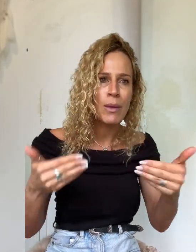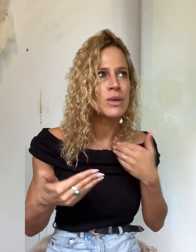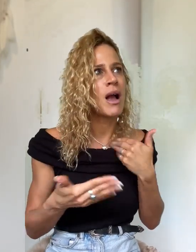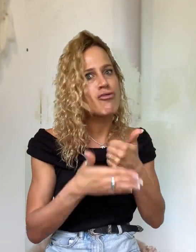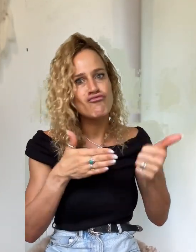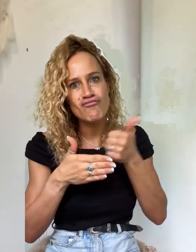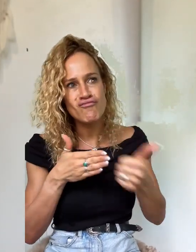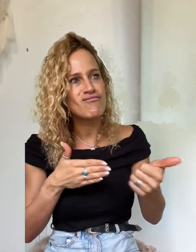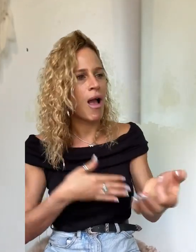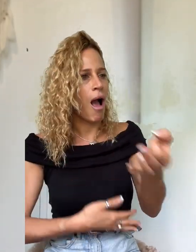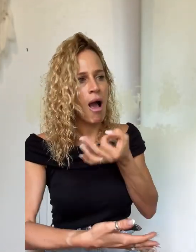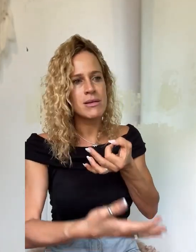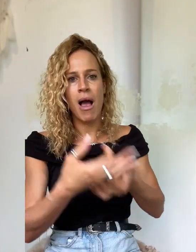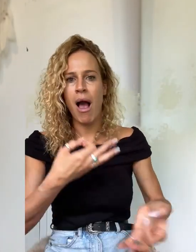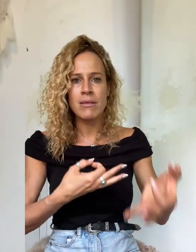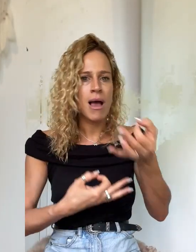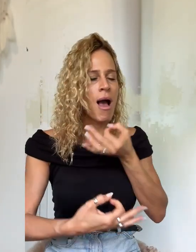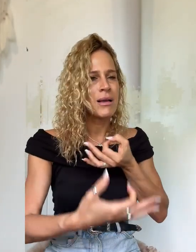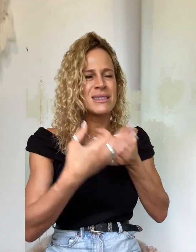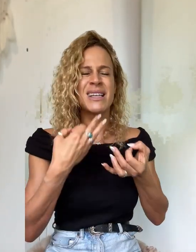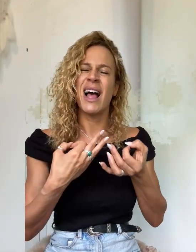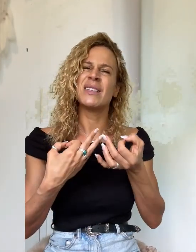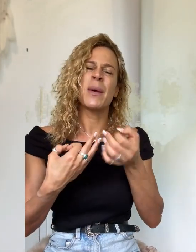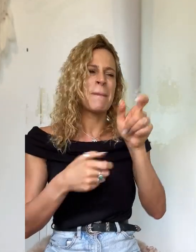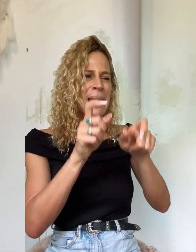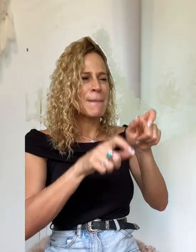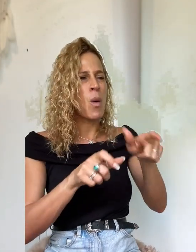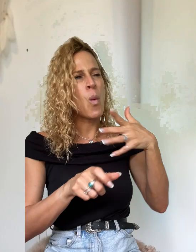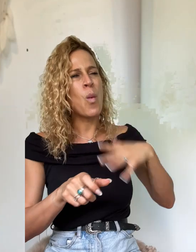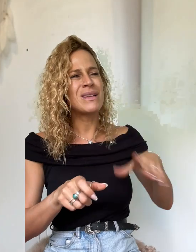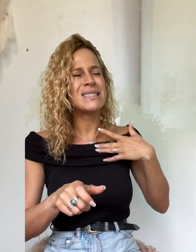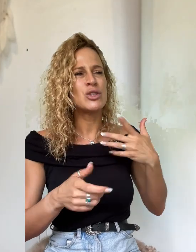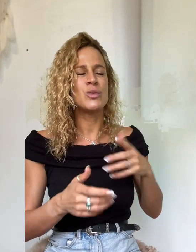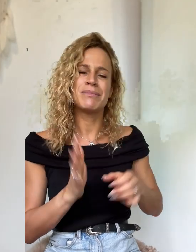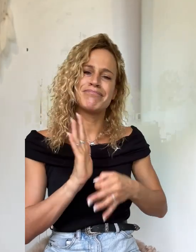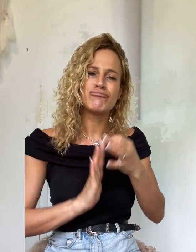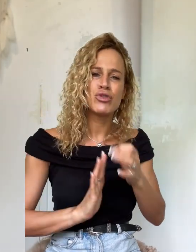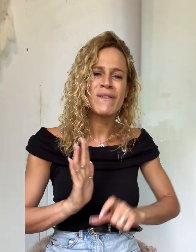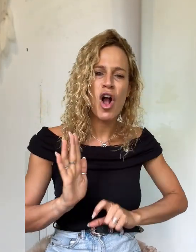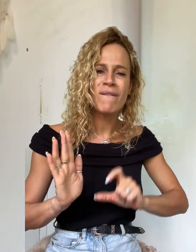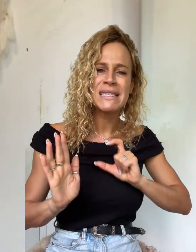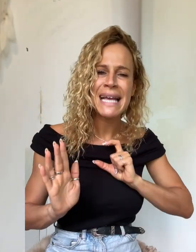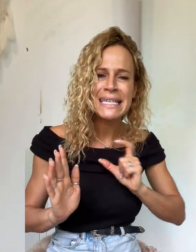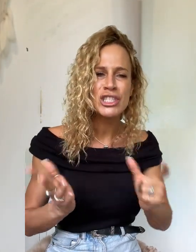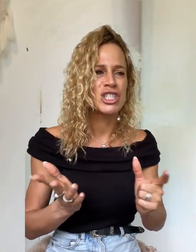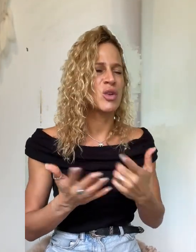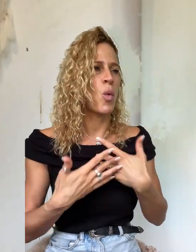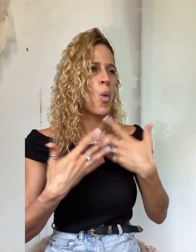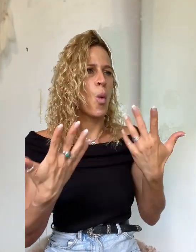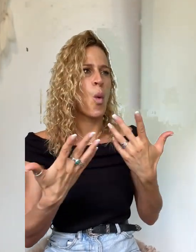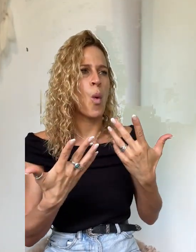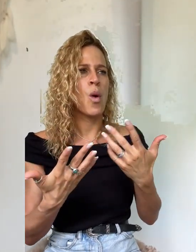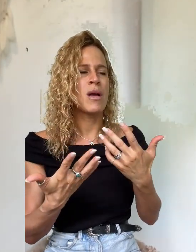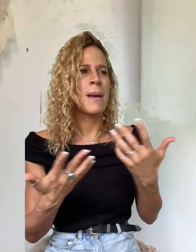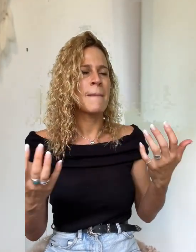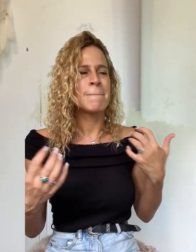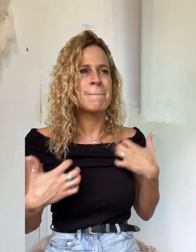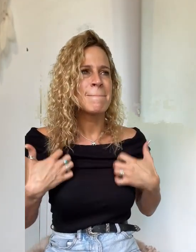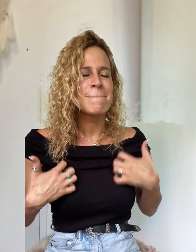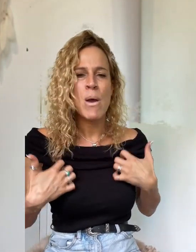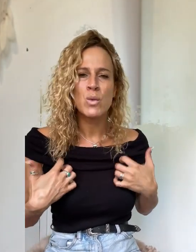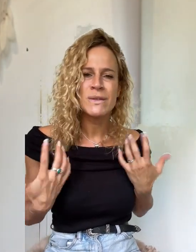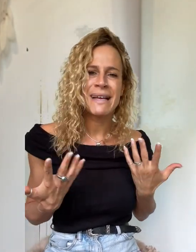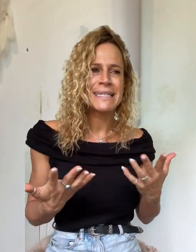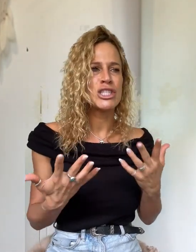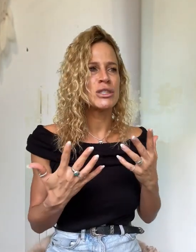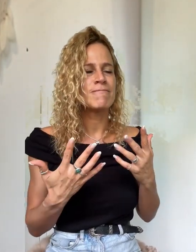with questions and just people just wanting a little bit of a motivation, a kick up the bum, or validation,